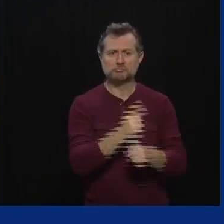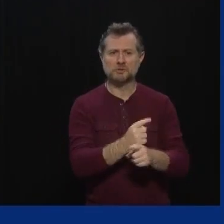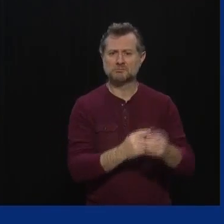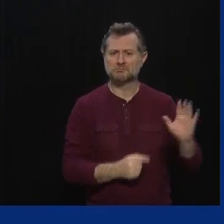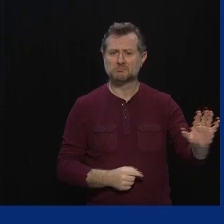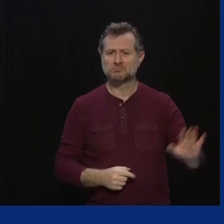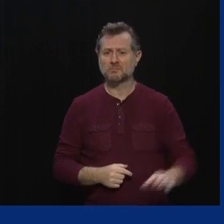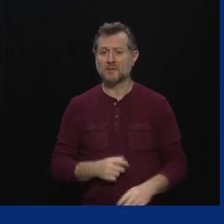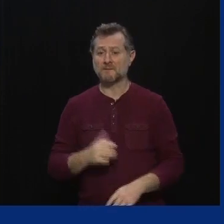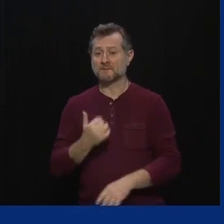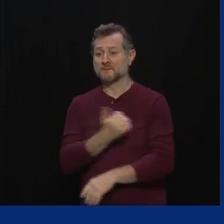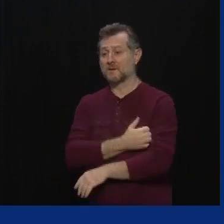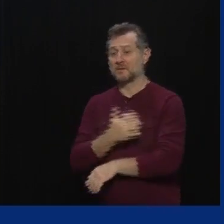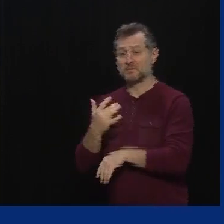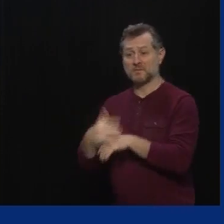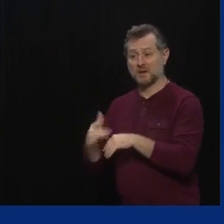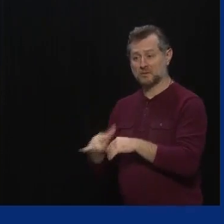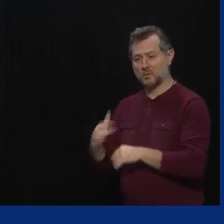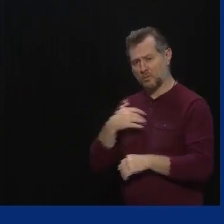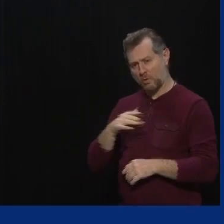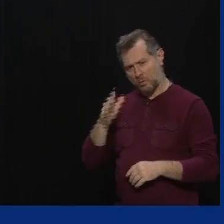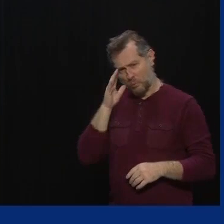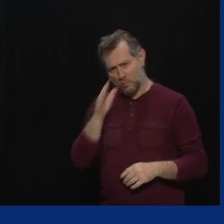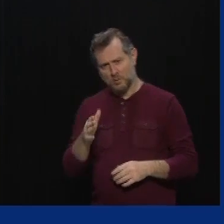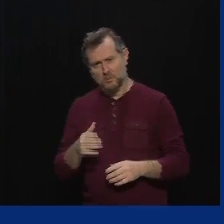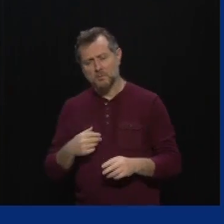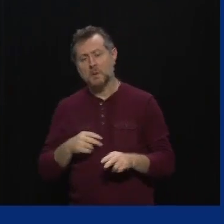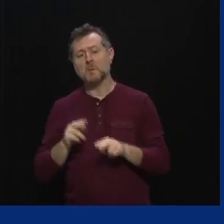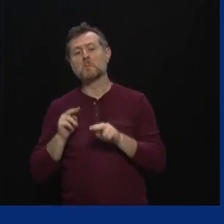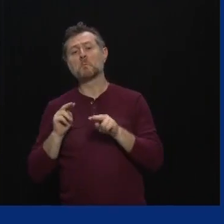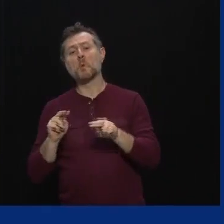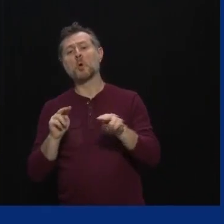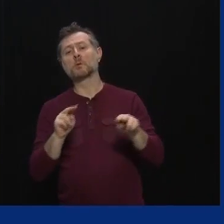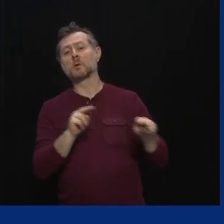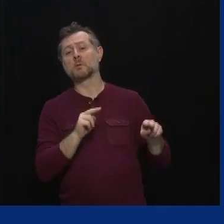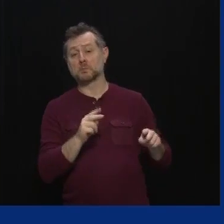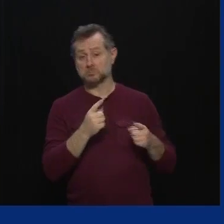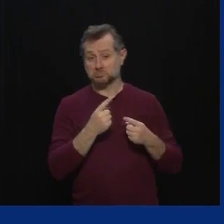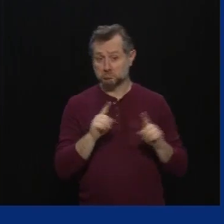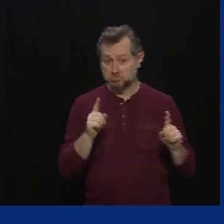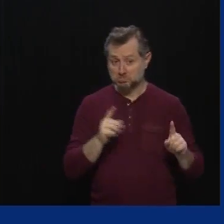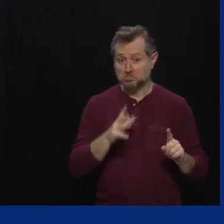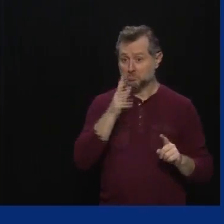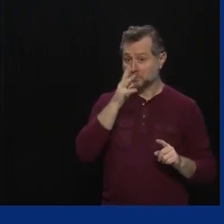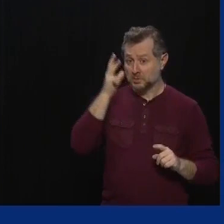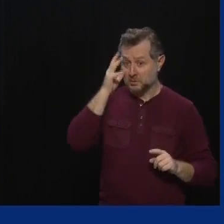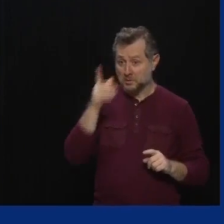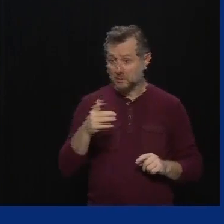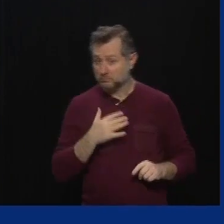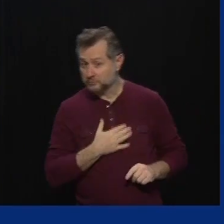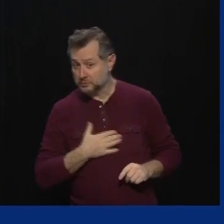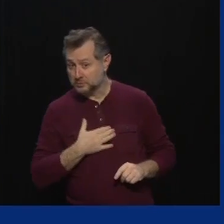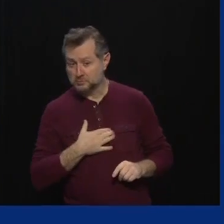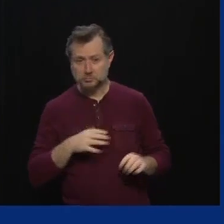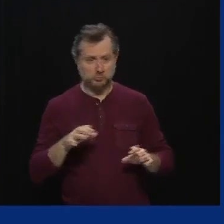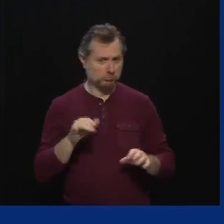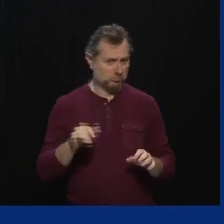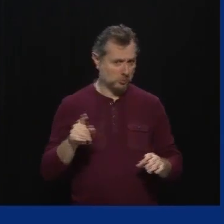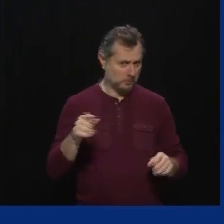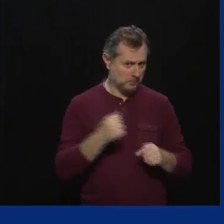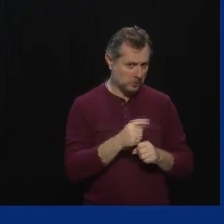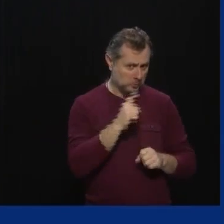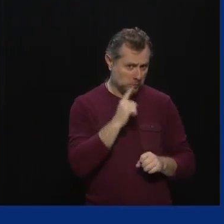monitoring after a few months how effective it has been to ask parents to do something that they certainly did for their children before they even